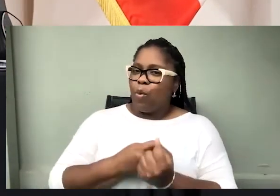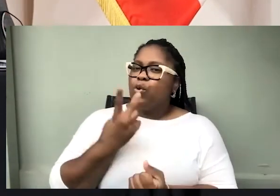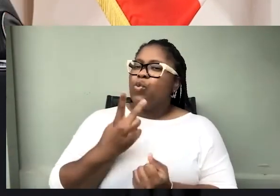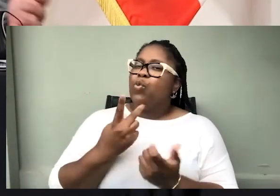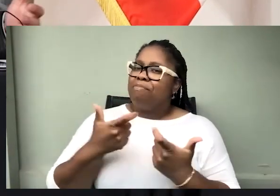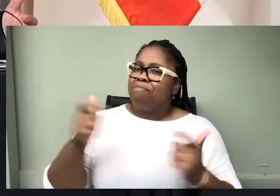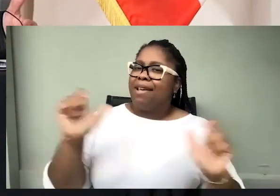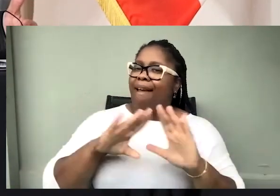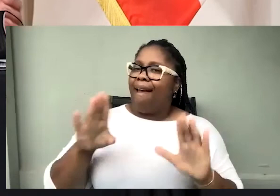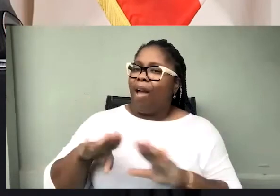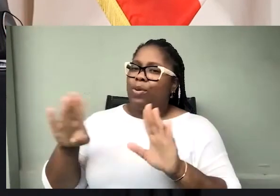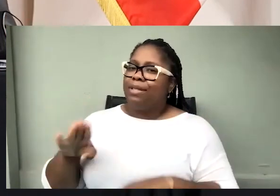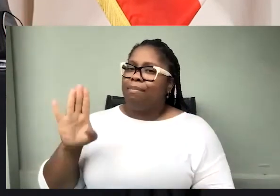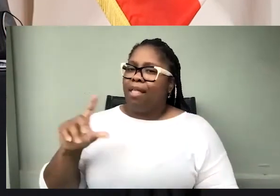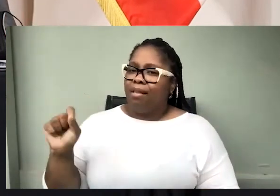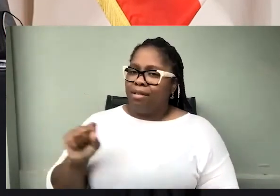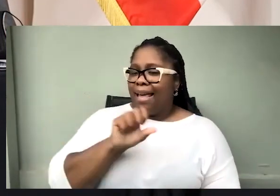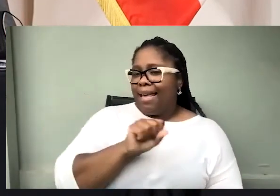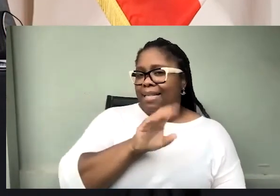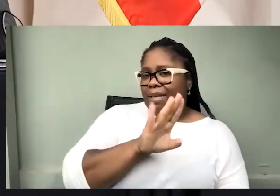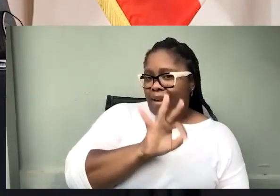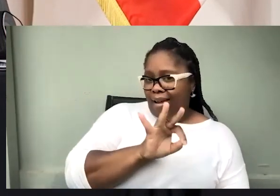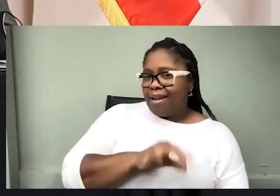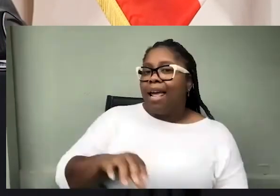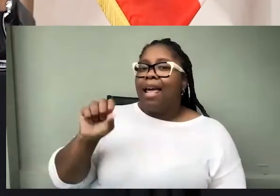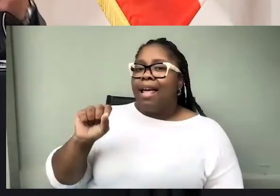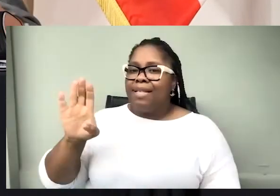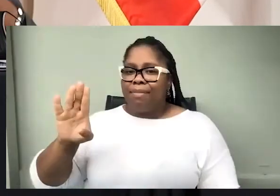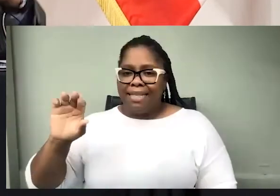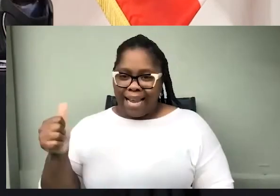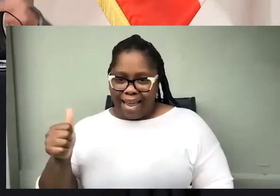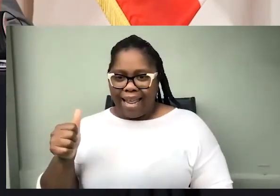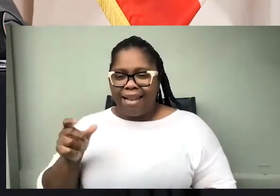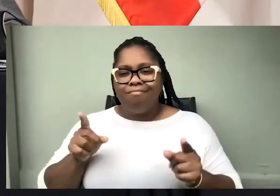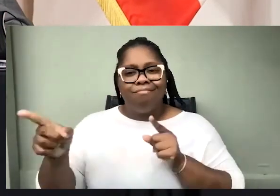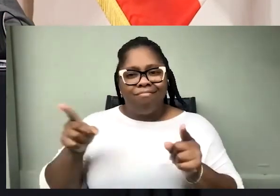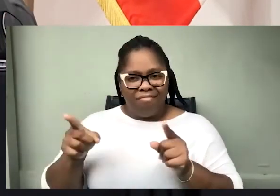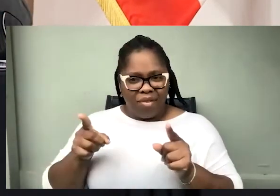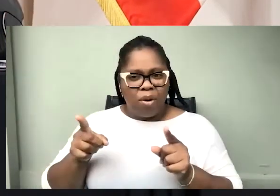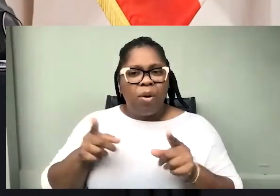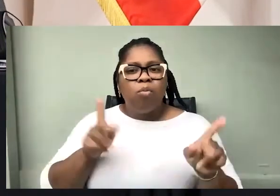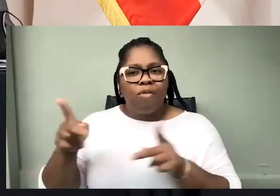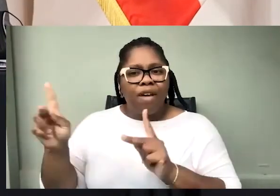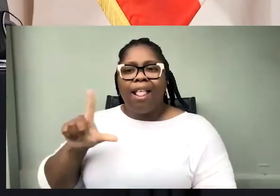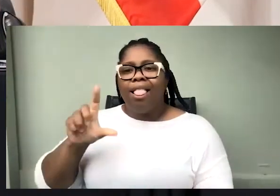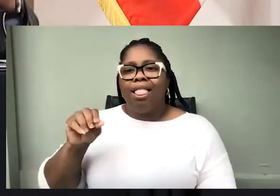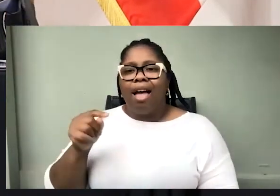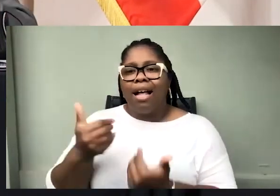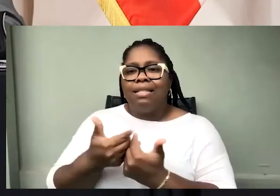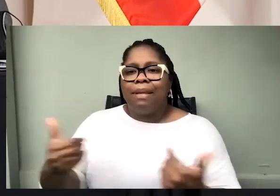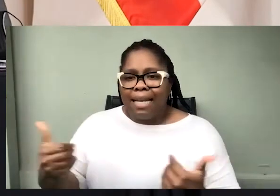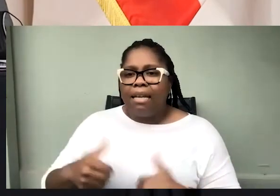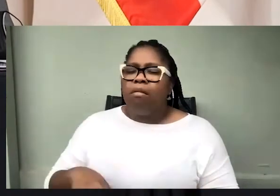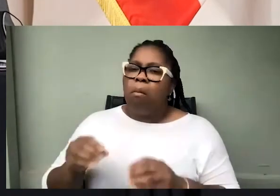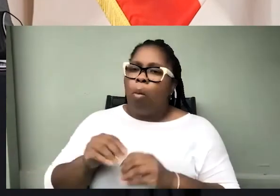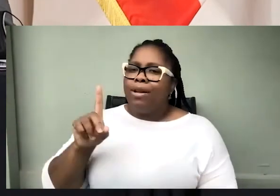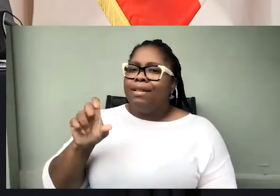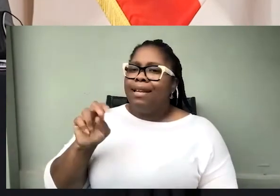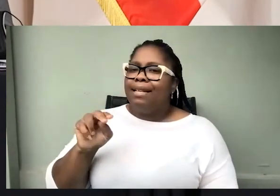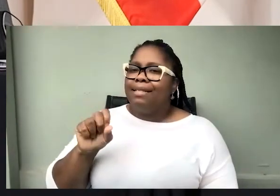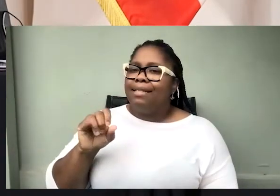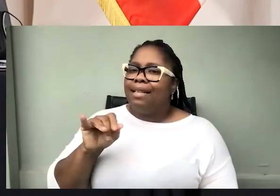this year in the state legislature, SB 9 and SB 10, which did allow more lot splitting, more density. They're very